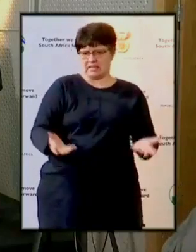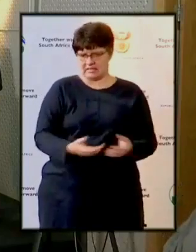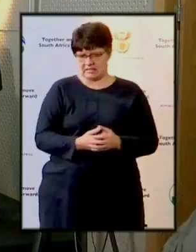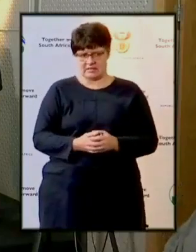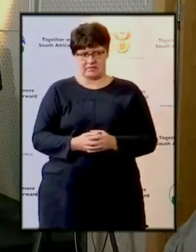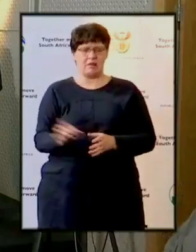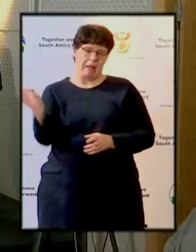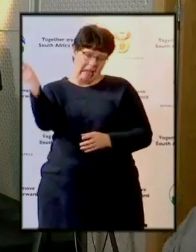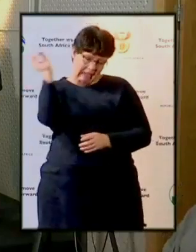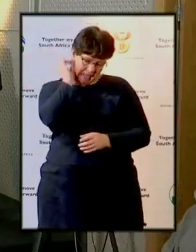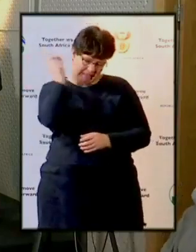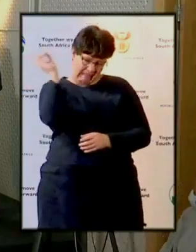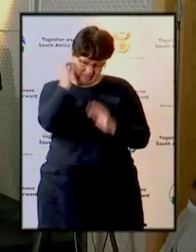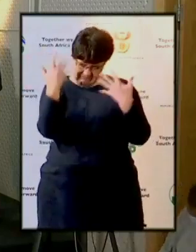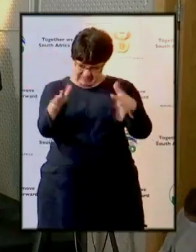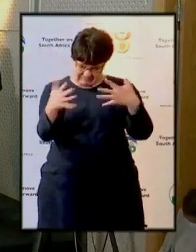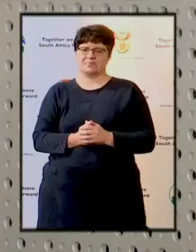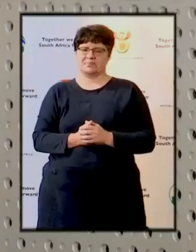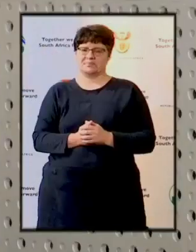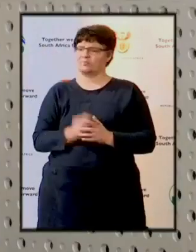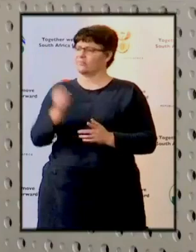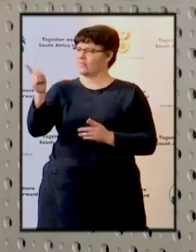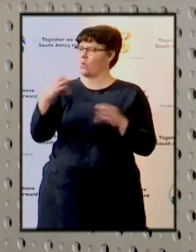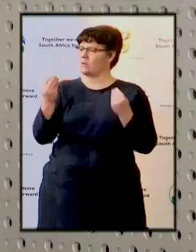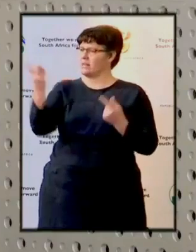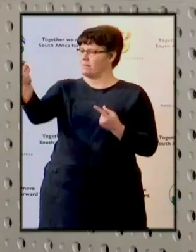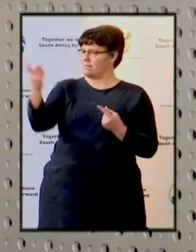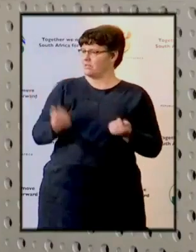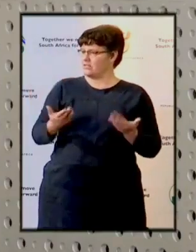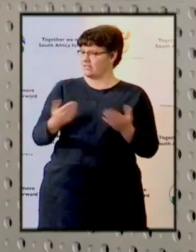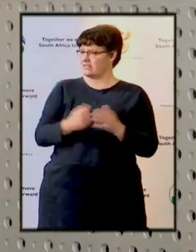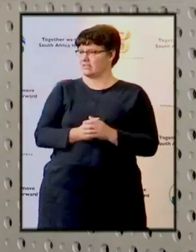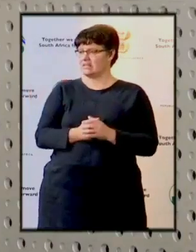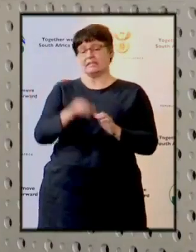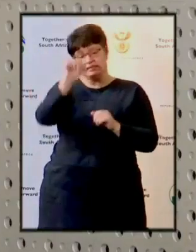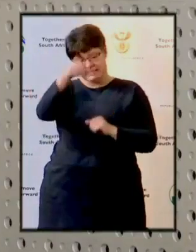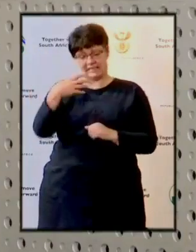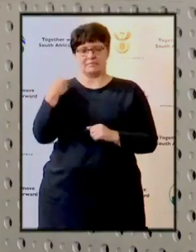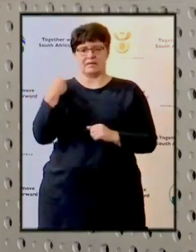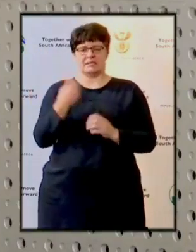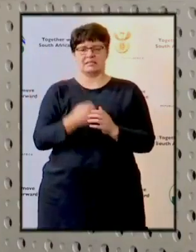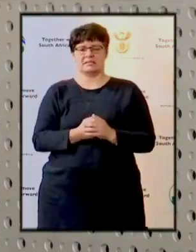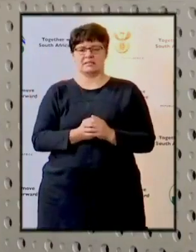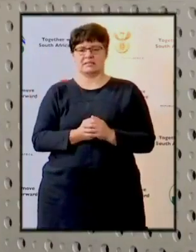we have heard your last question. WhatsApp services. Yes, Minister, we have.